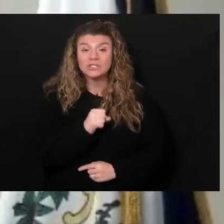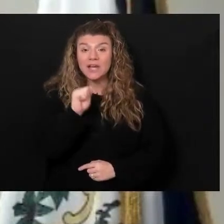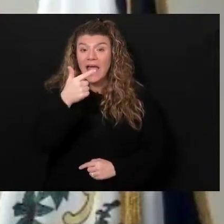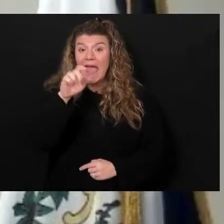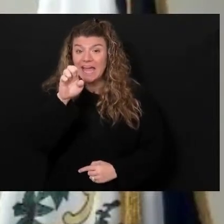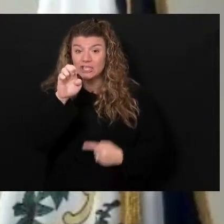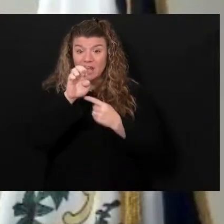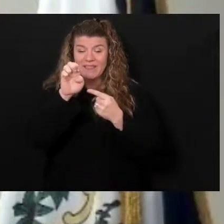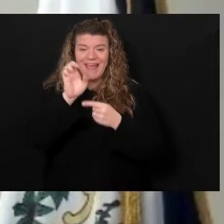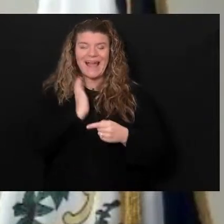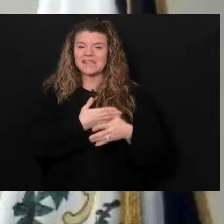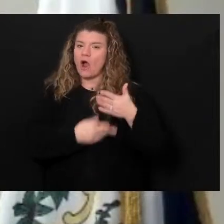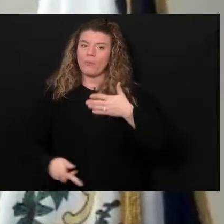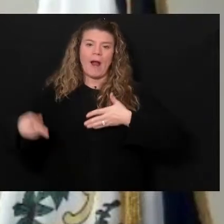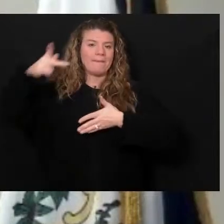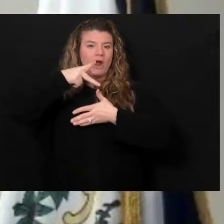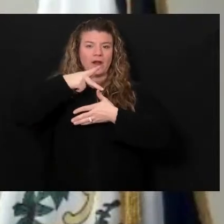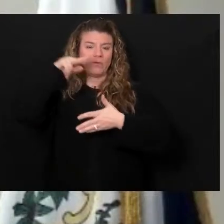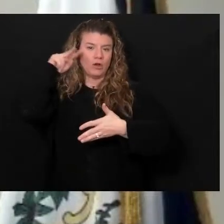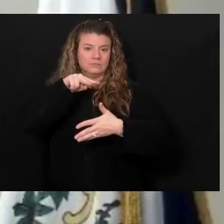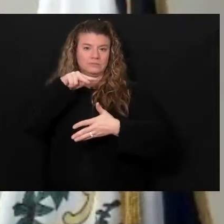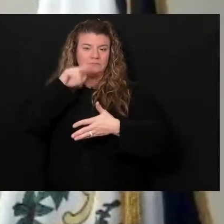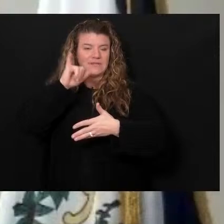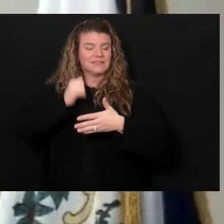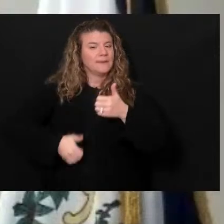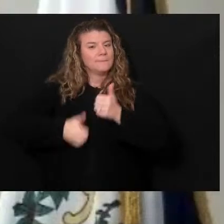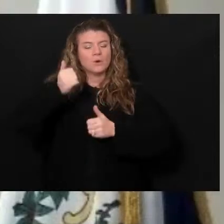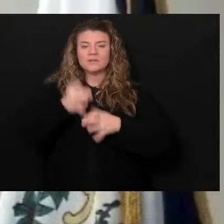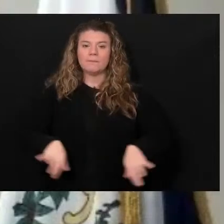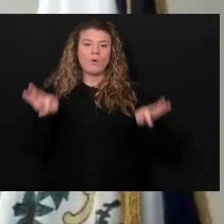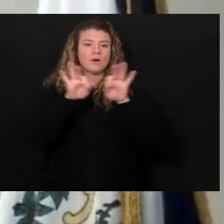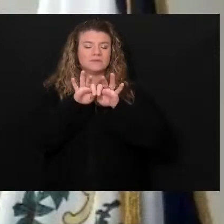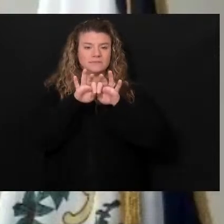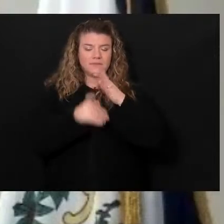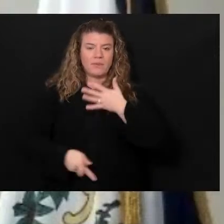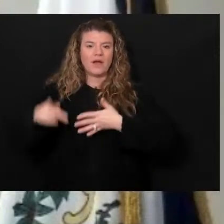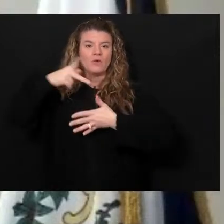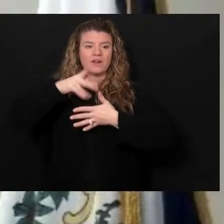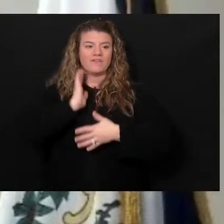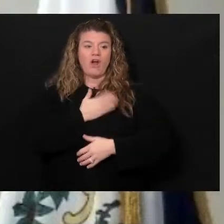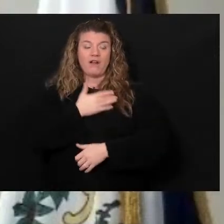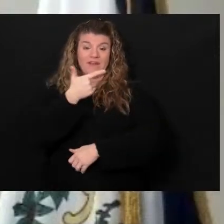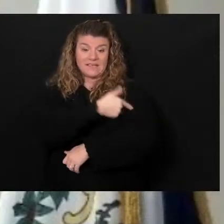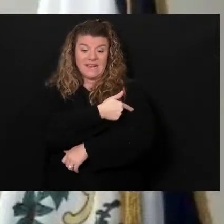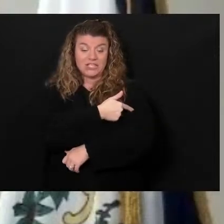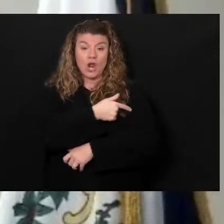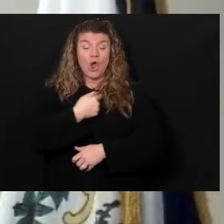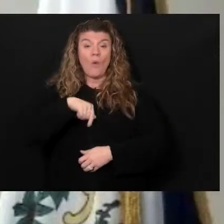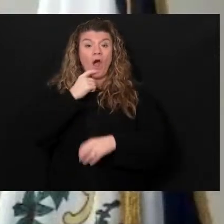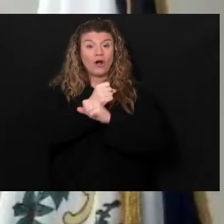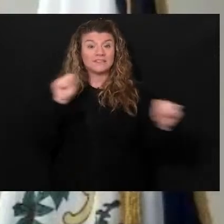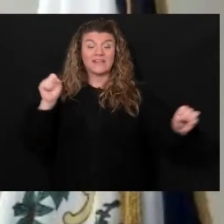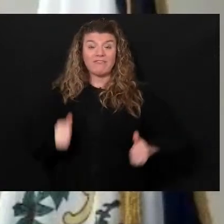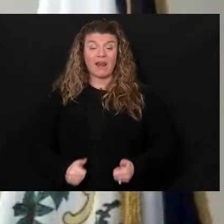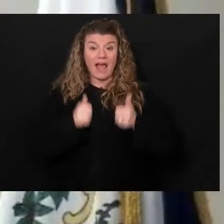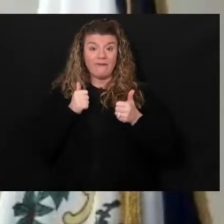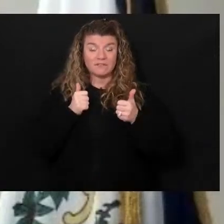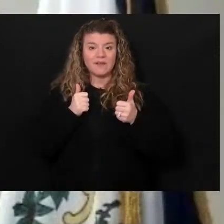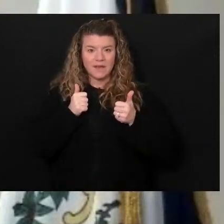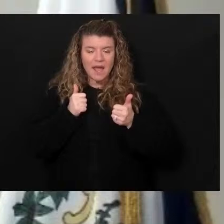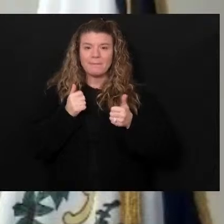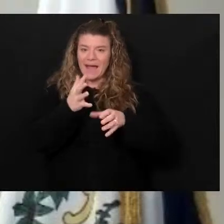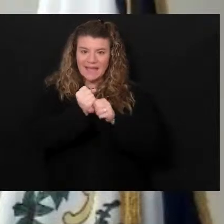the primary issue, the main priority right now for vaccinations. We are saving lives by getting our